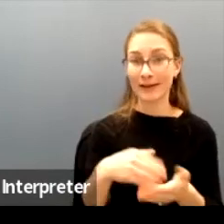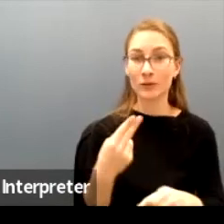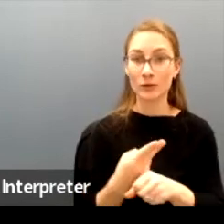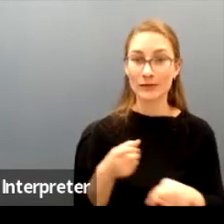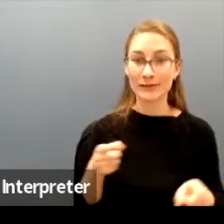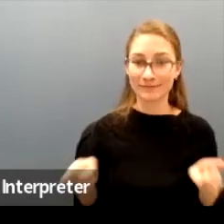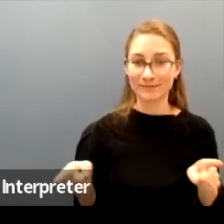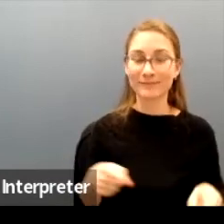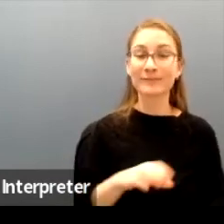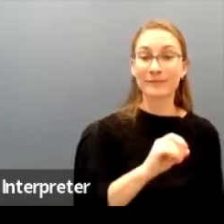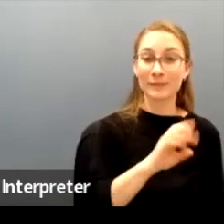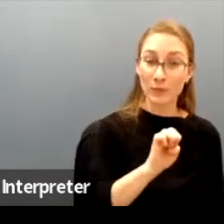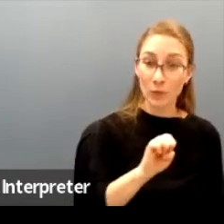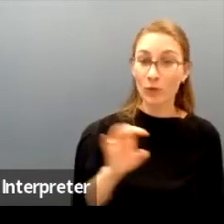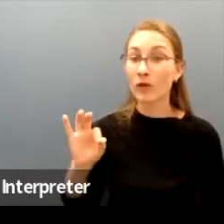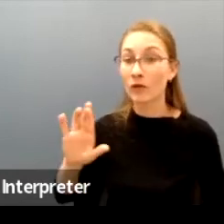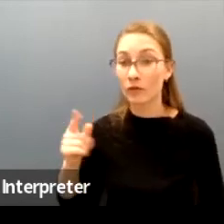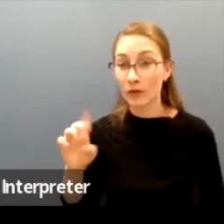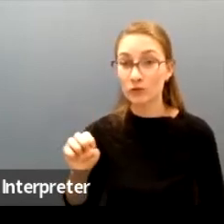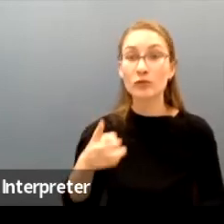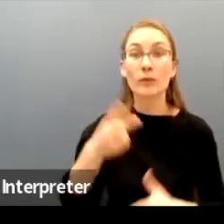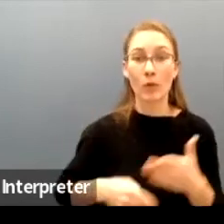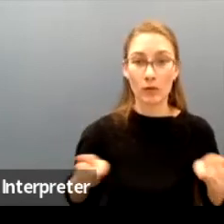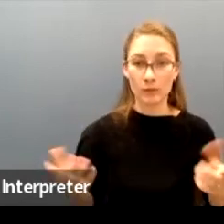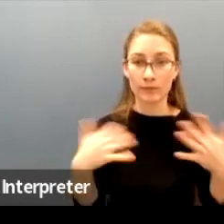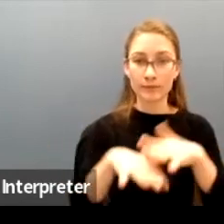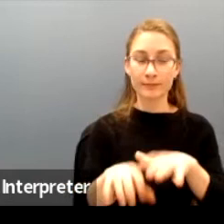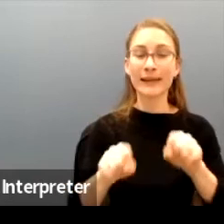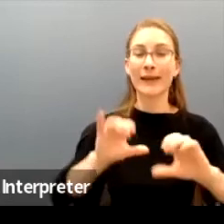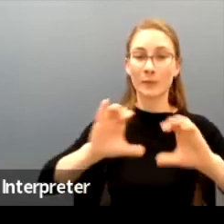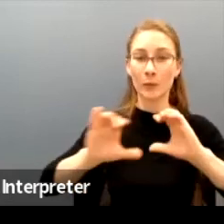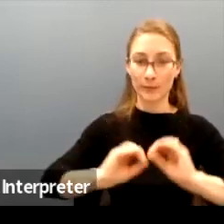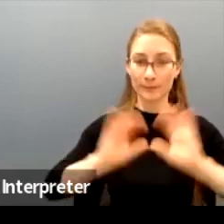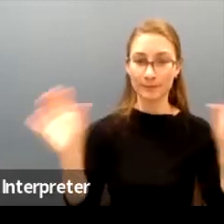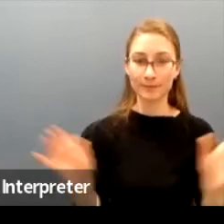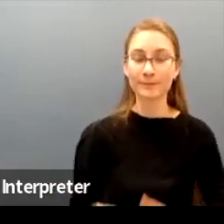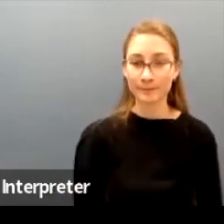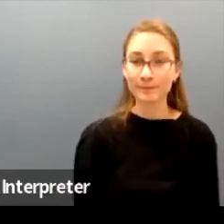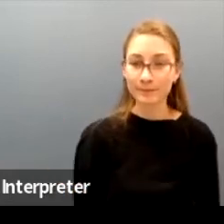to give him those opportunities so he can communicate. It might not be as,